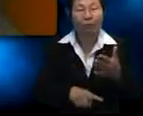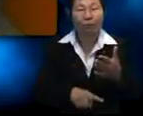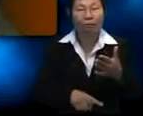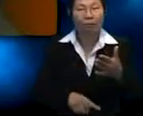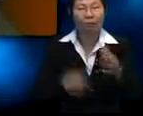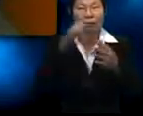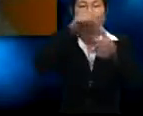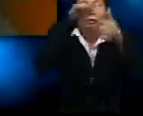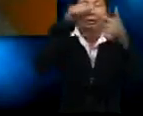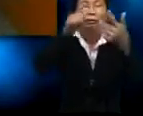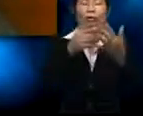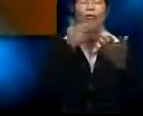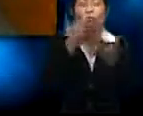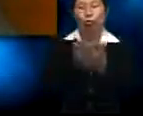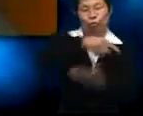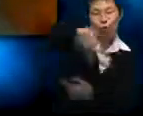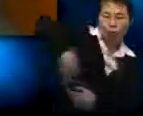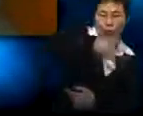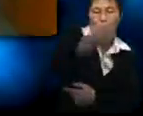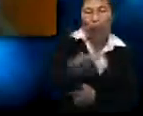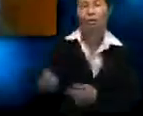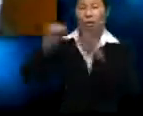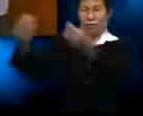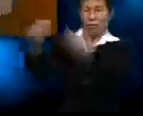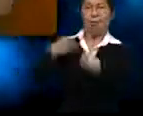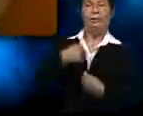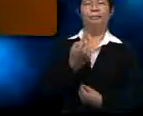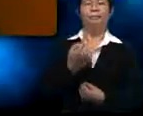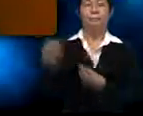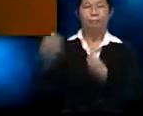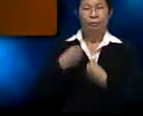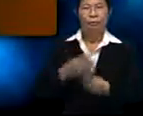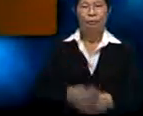is the criteria for a good spinning object? Can you give me?